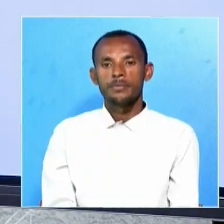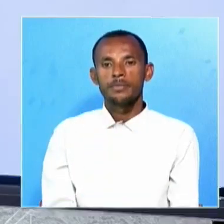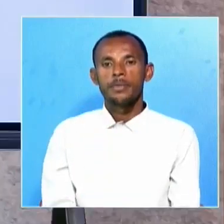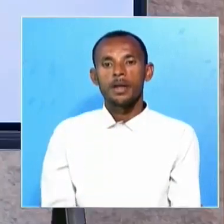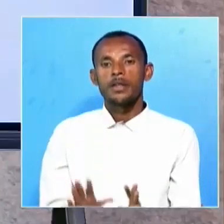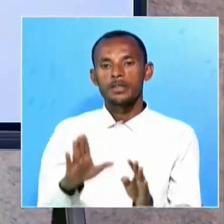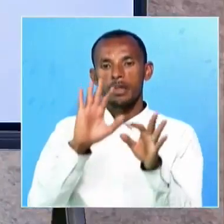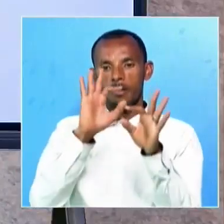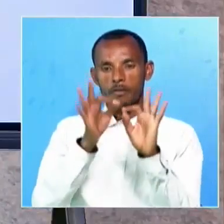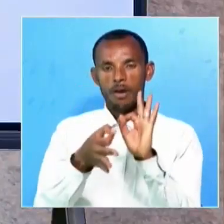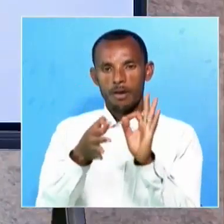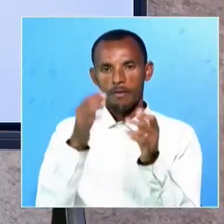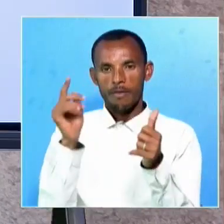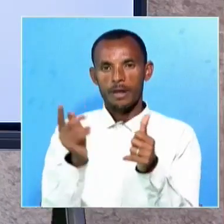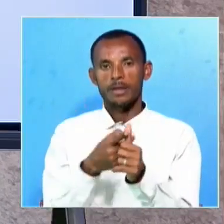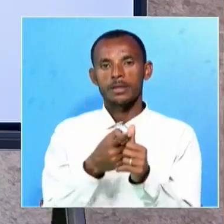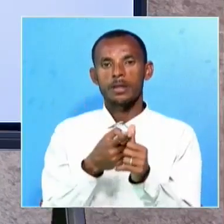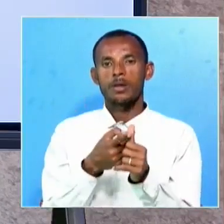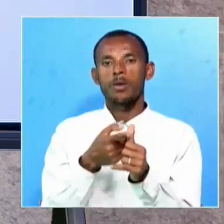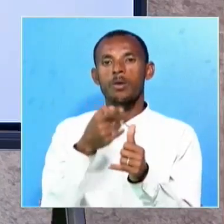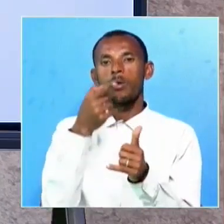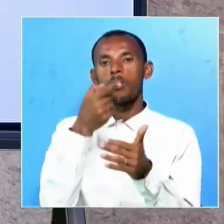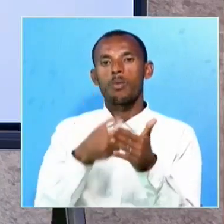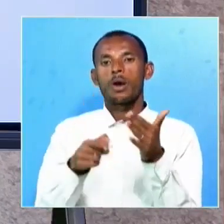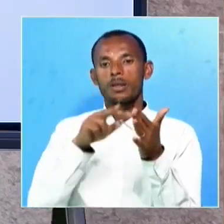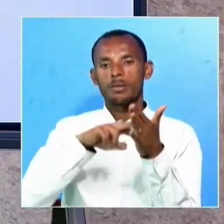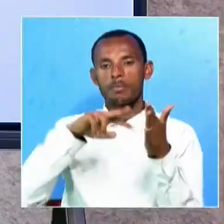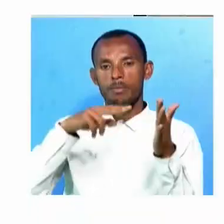Let's define first what means.